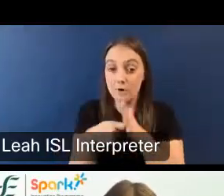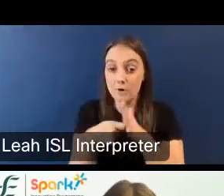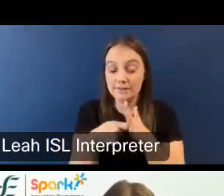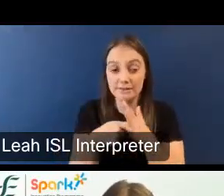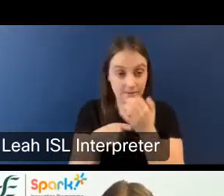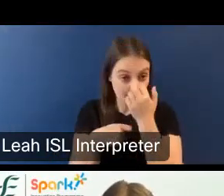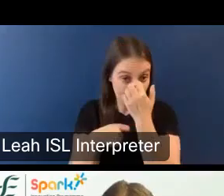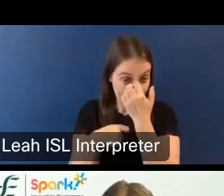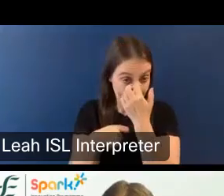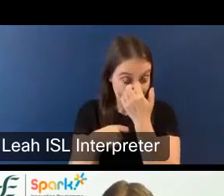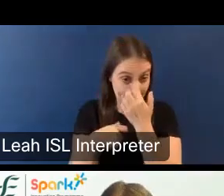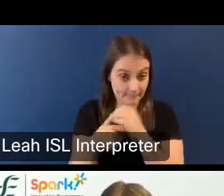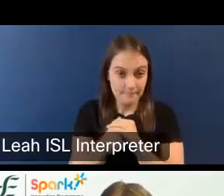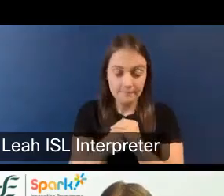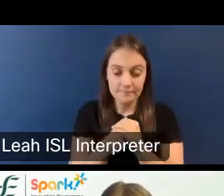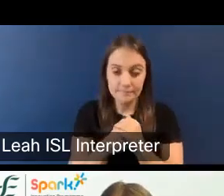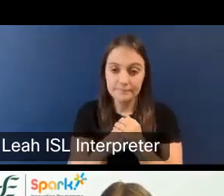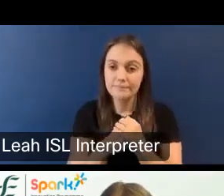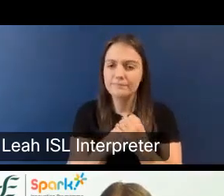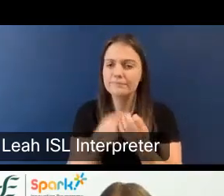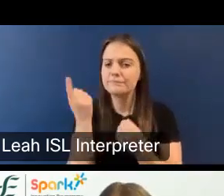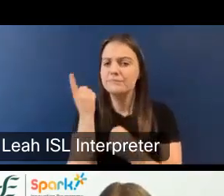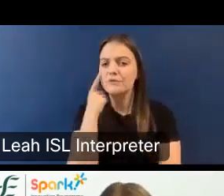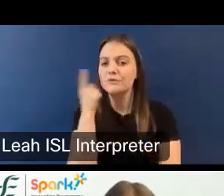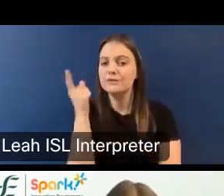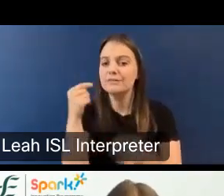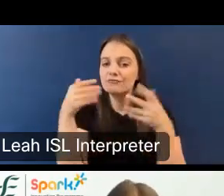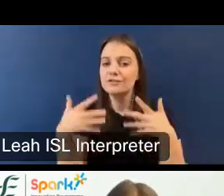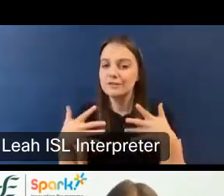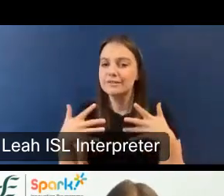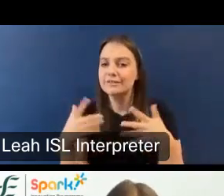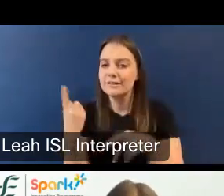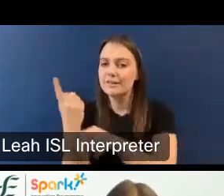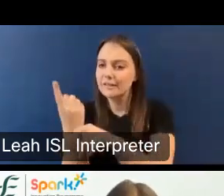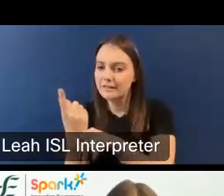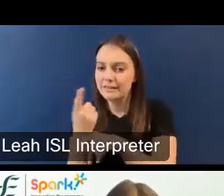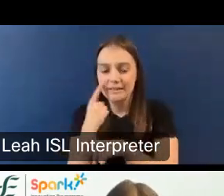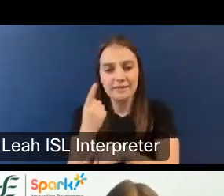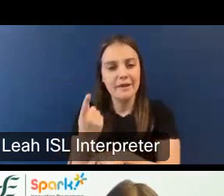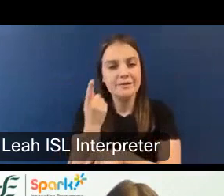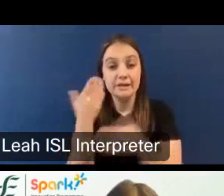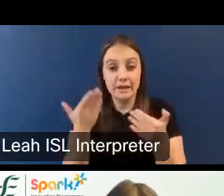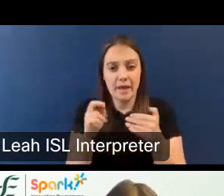who didn't. So I don't know if we have that available for now or if we have a look at that after.